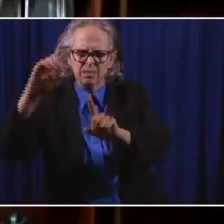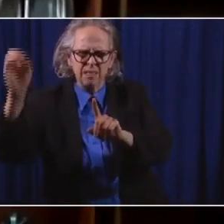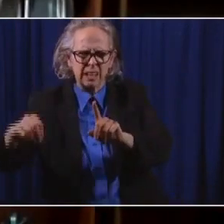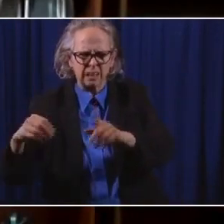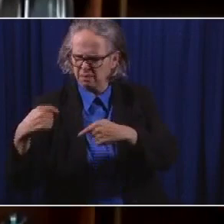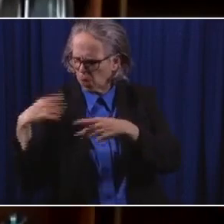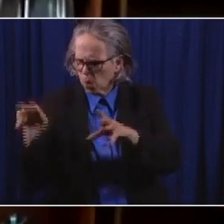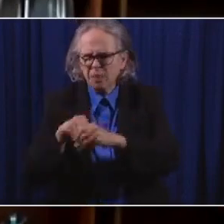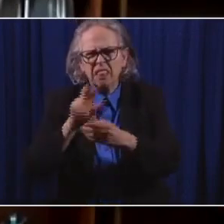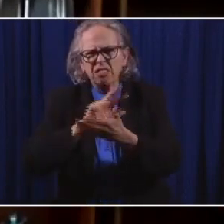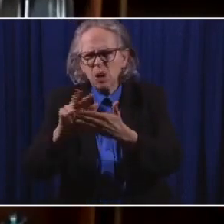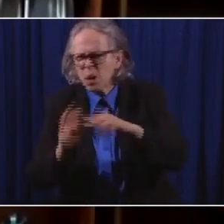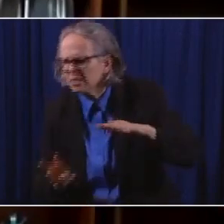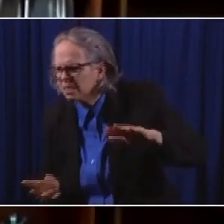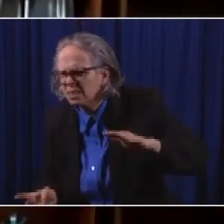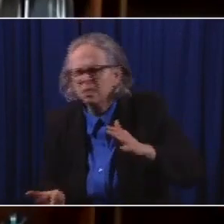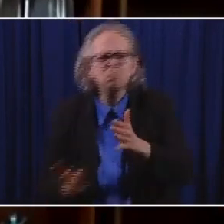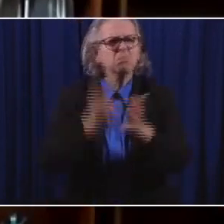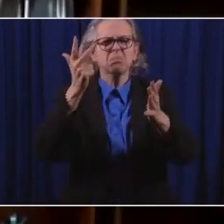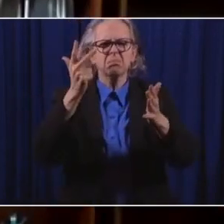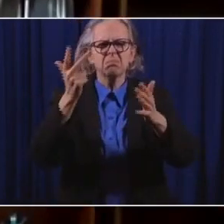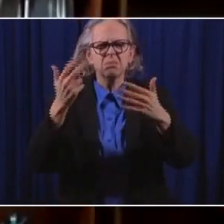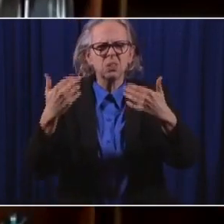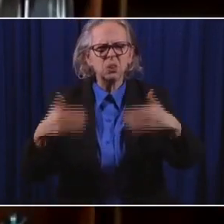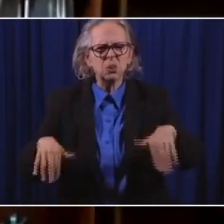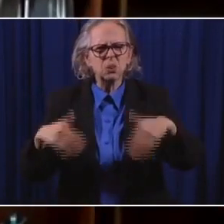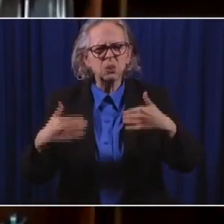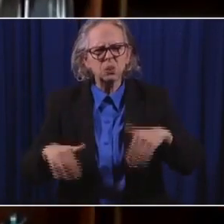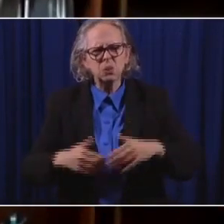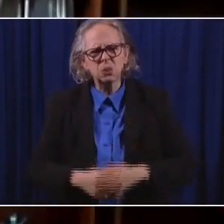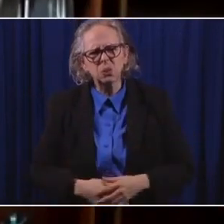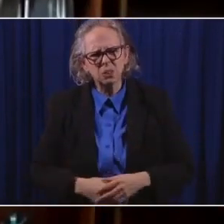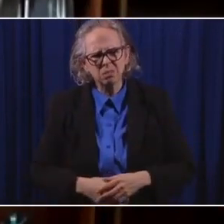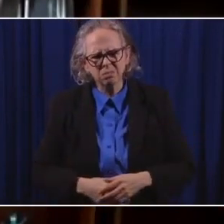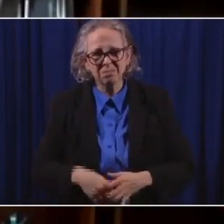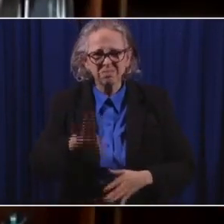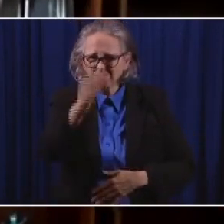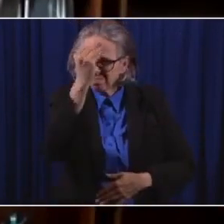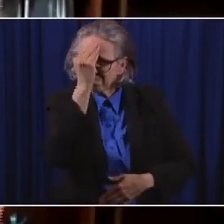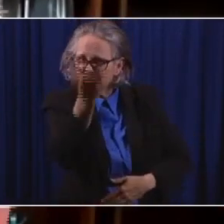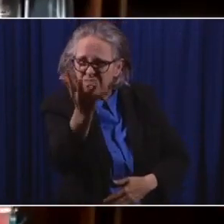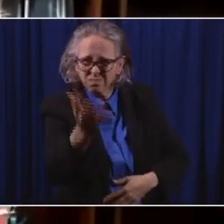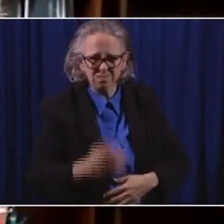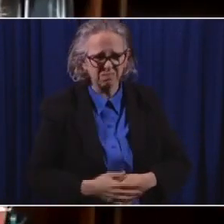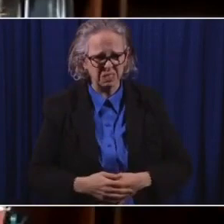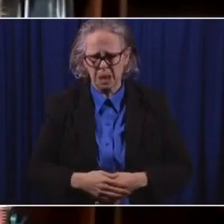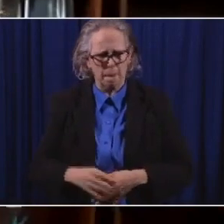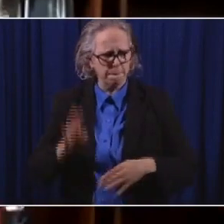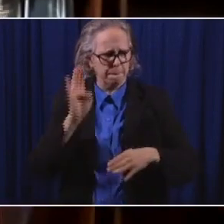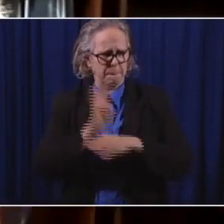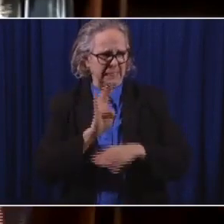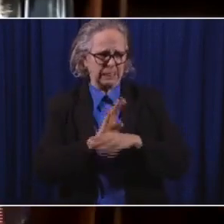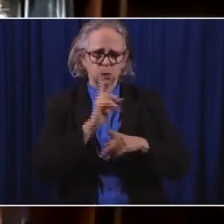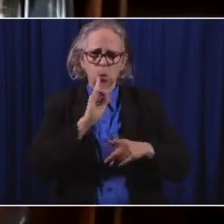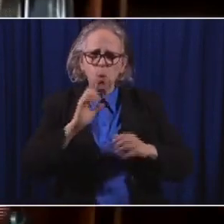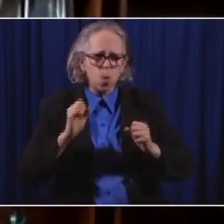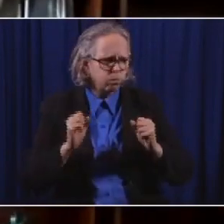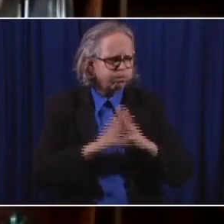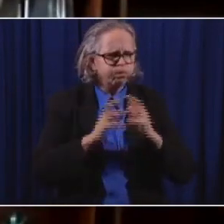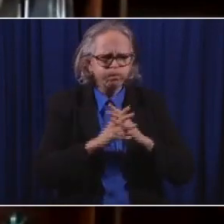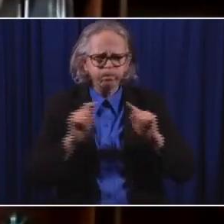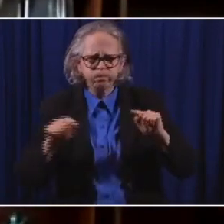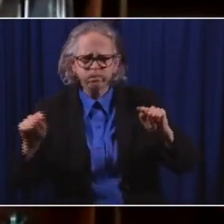businesses have really done a nice job of adhering to safety guidelines and keeping the work environment safe. And our schools have done, I